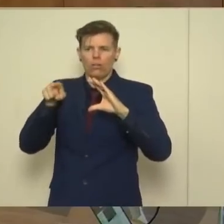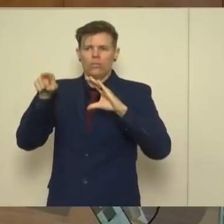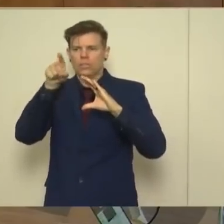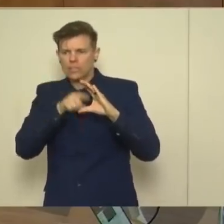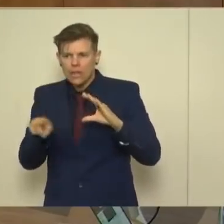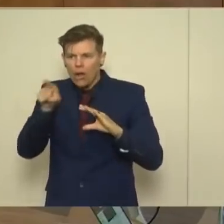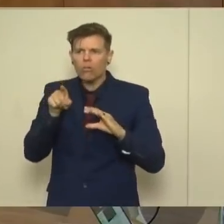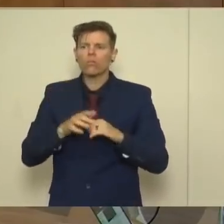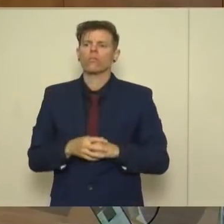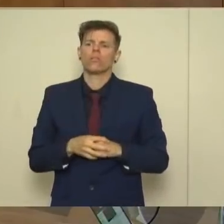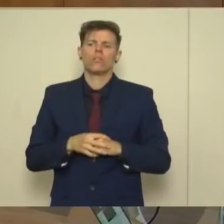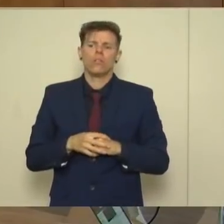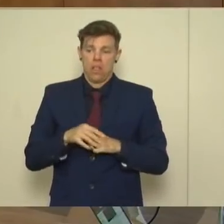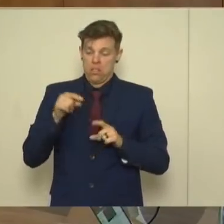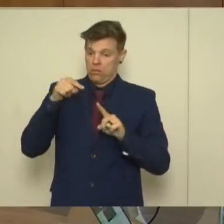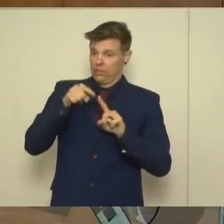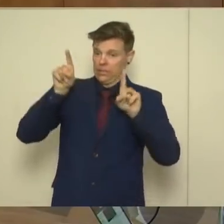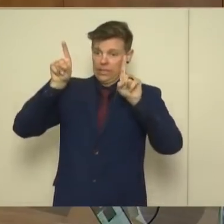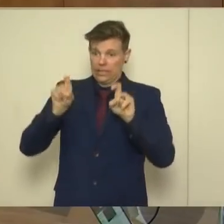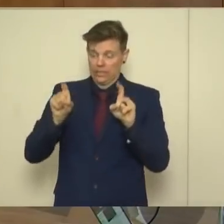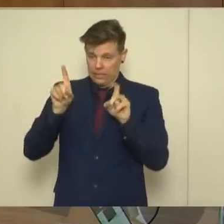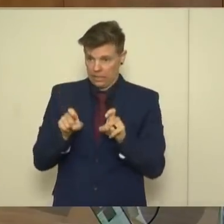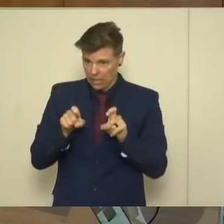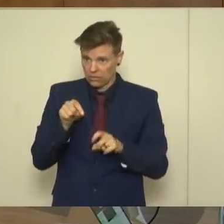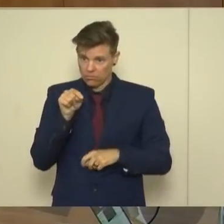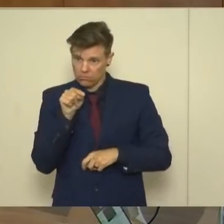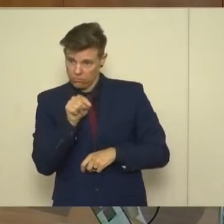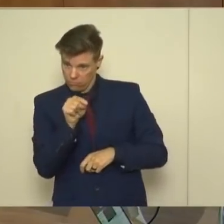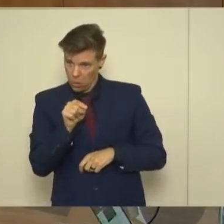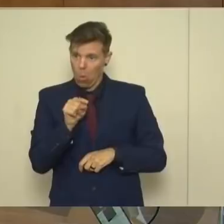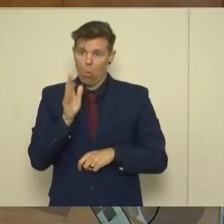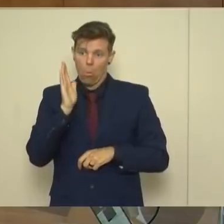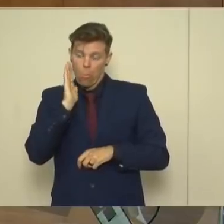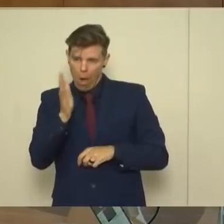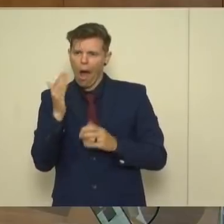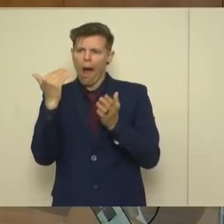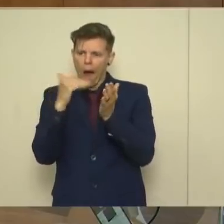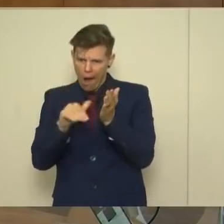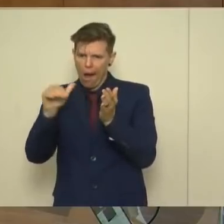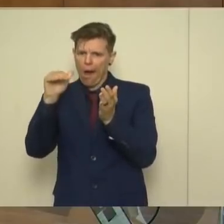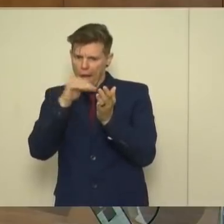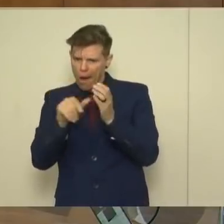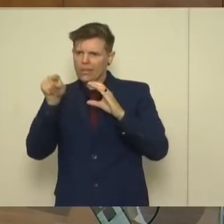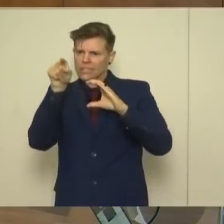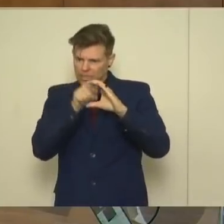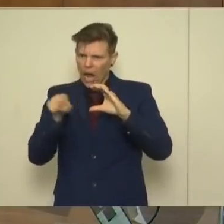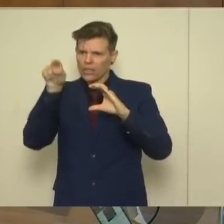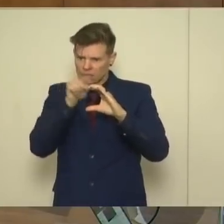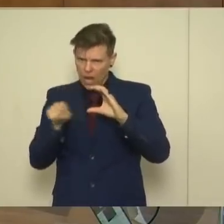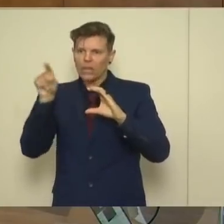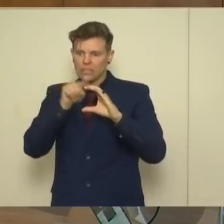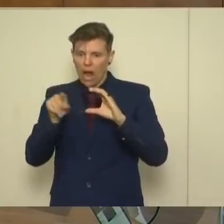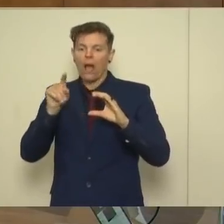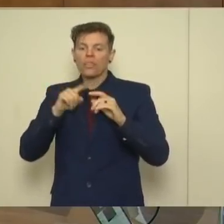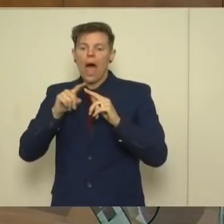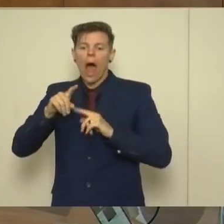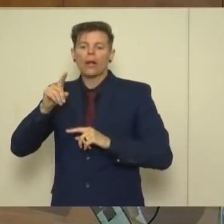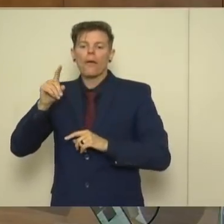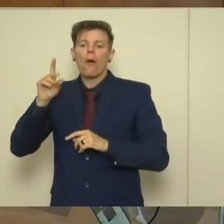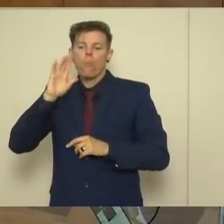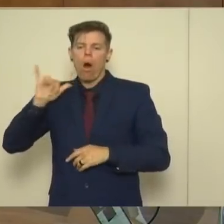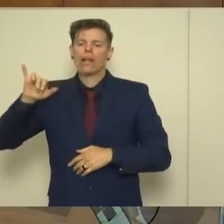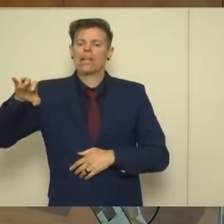cycles would very likely show people that are not really contagious. And I was just wondering if maybe you all can tell me what our